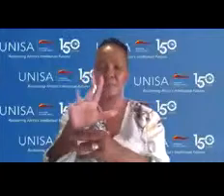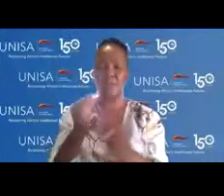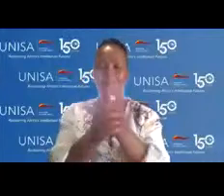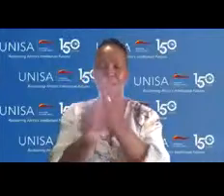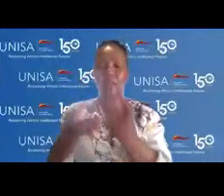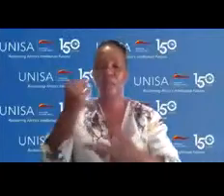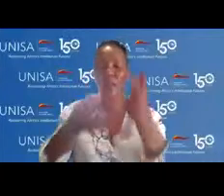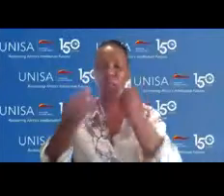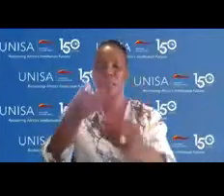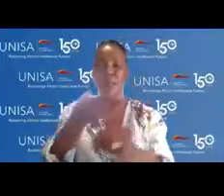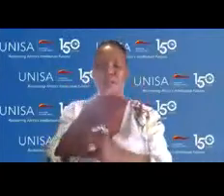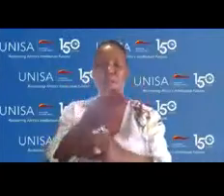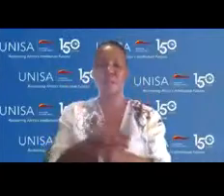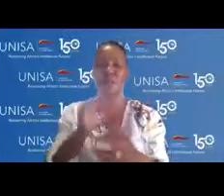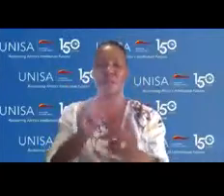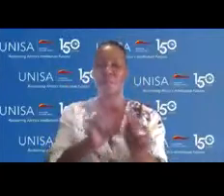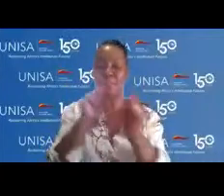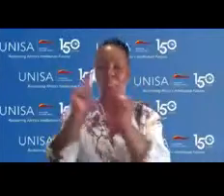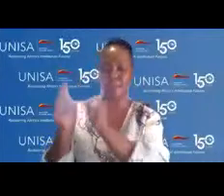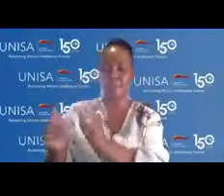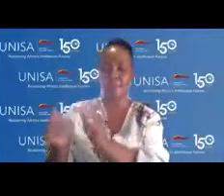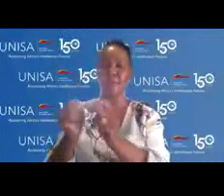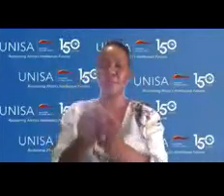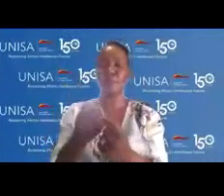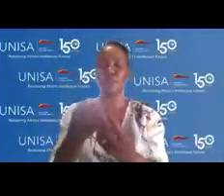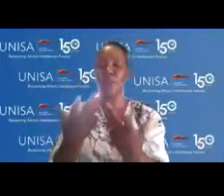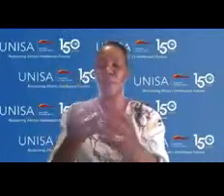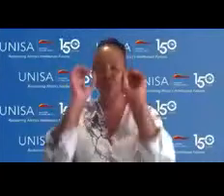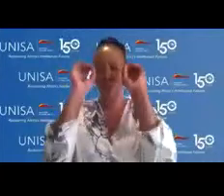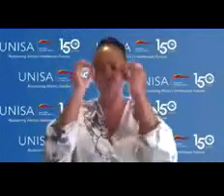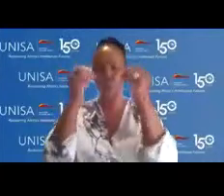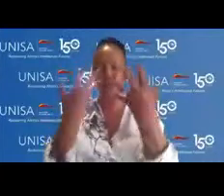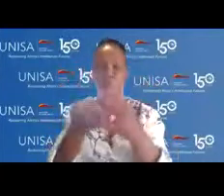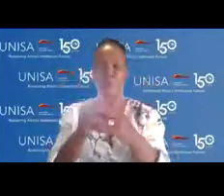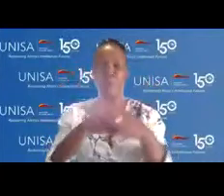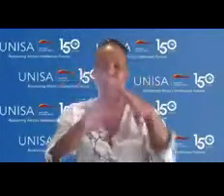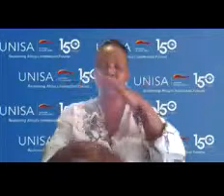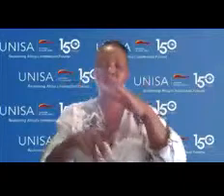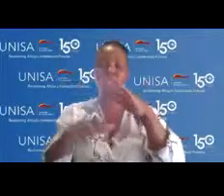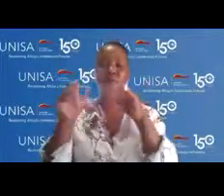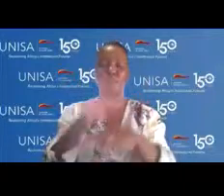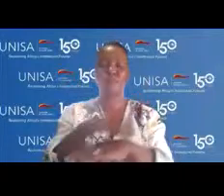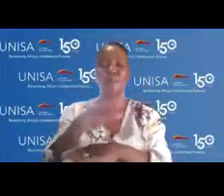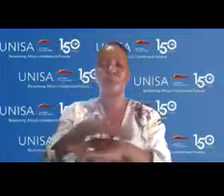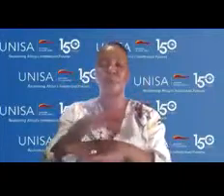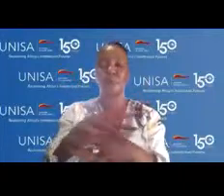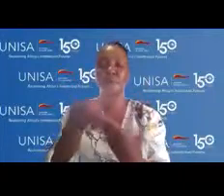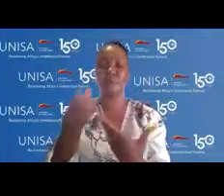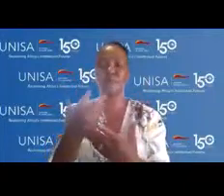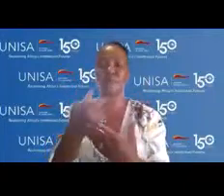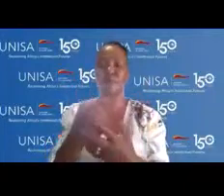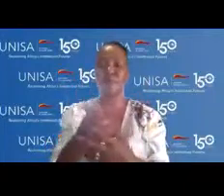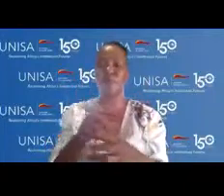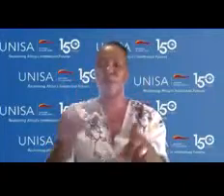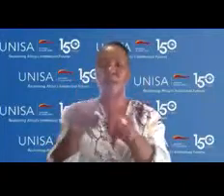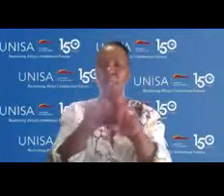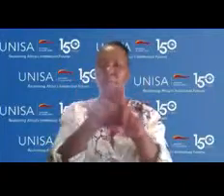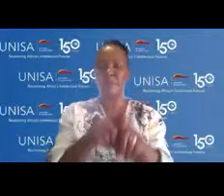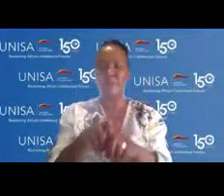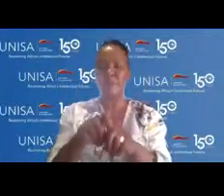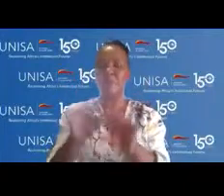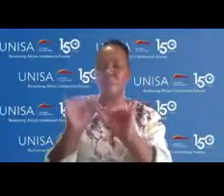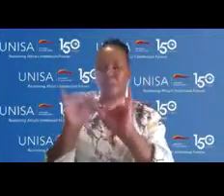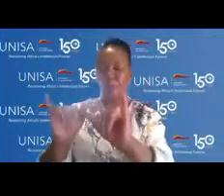easily transfer over to, say, Google, other platforms, as the concepts always remain the same. Thanks, David.